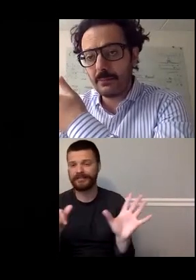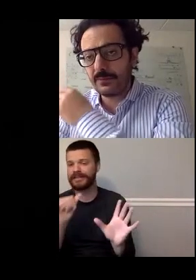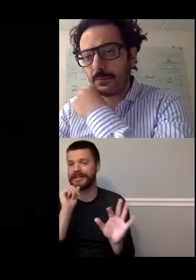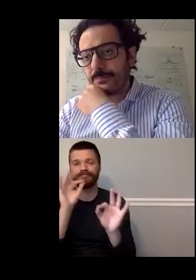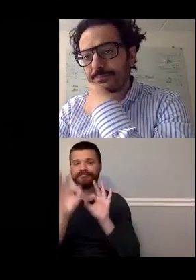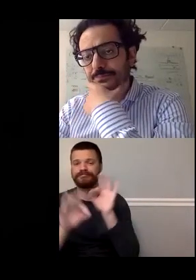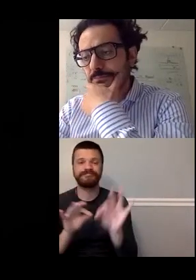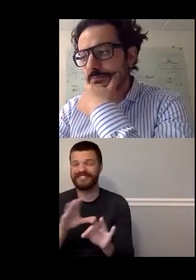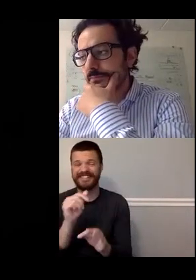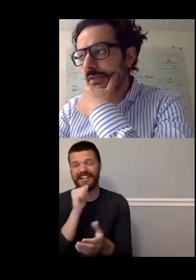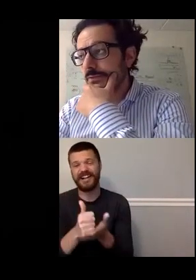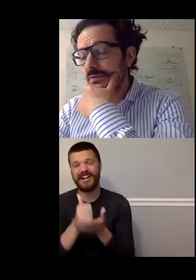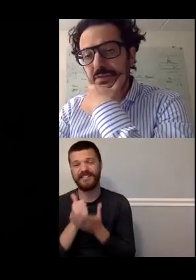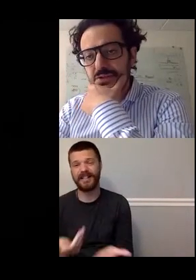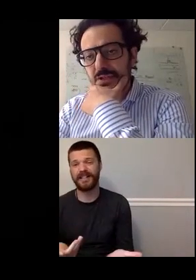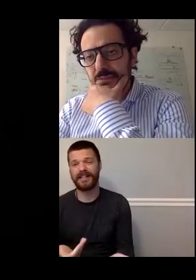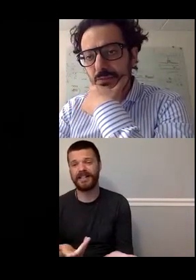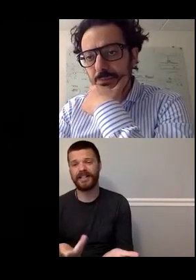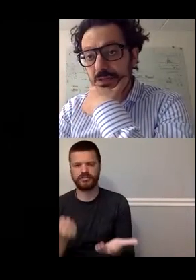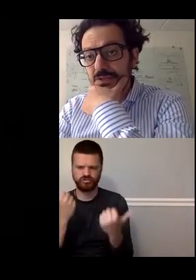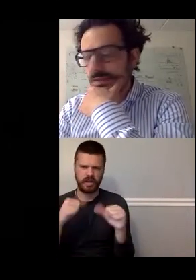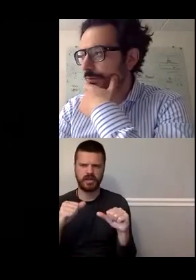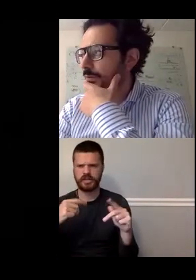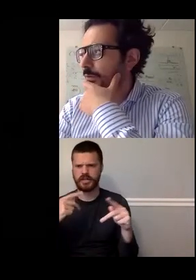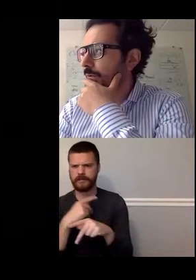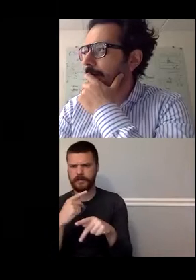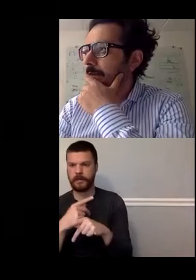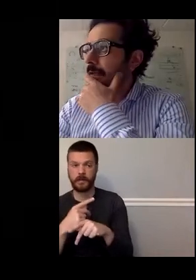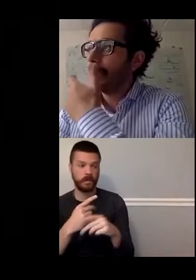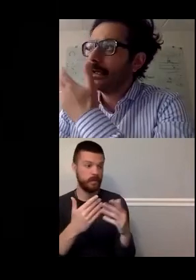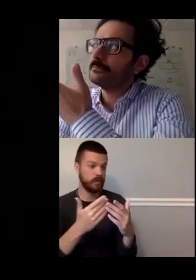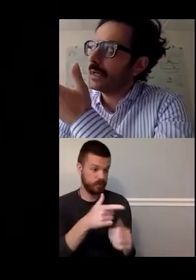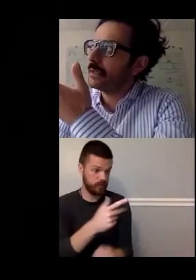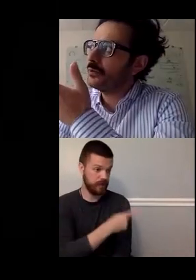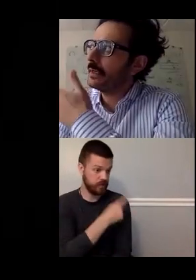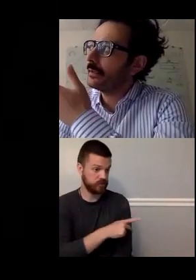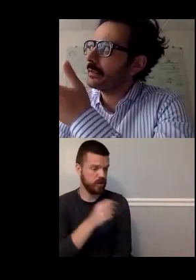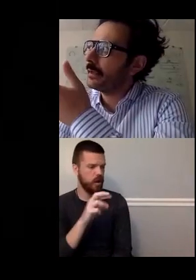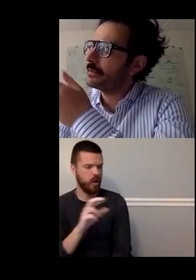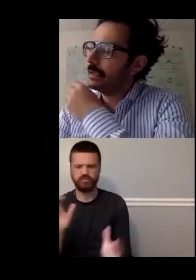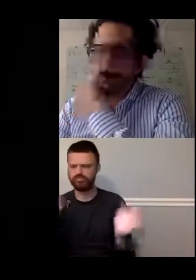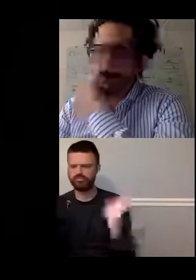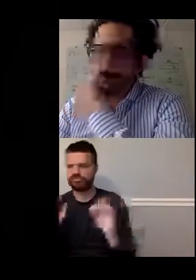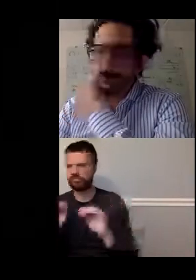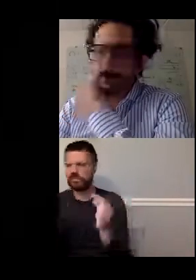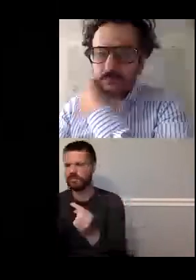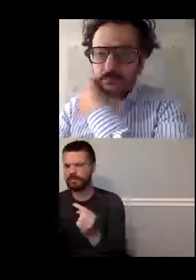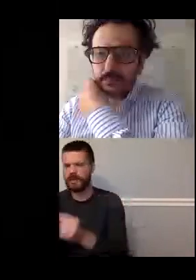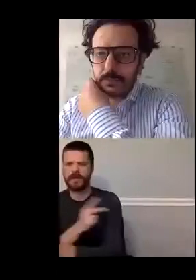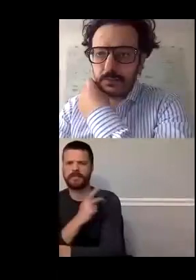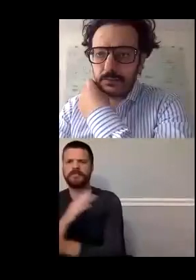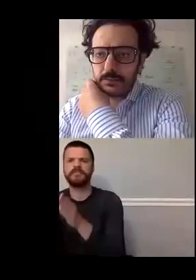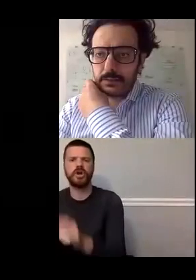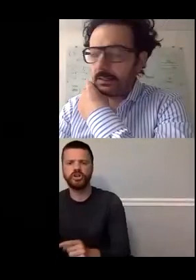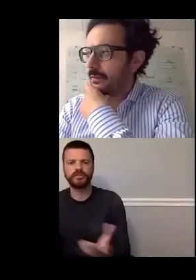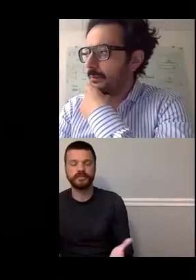very helpful to differentiate between patients and control. And acute pain, like I said, is different